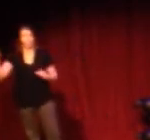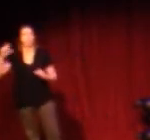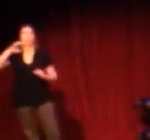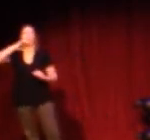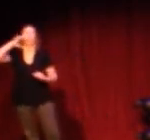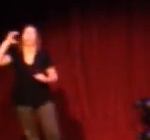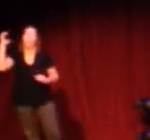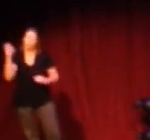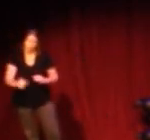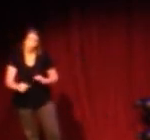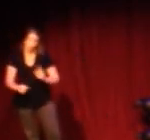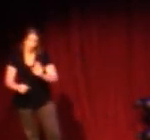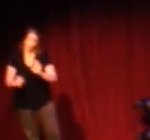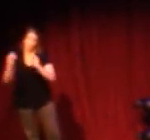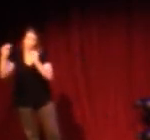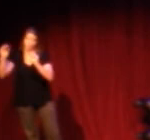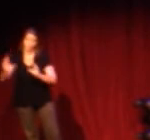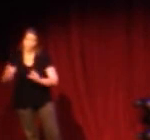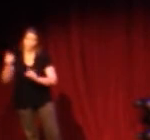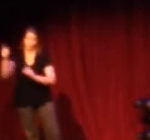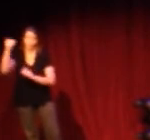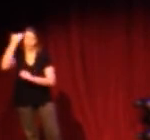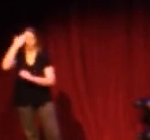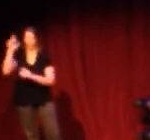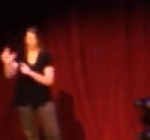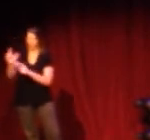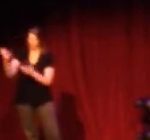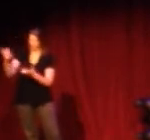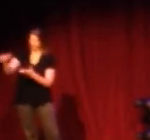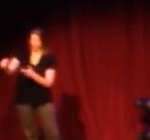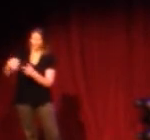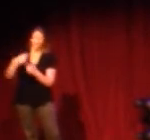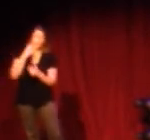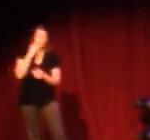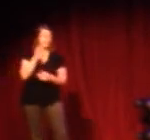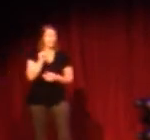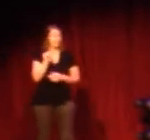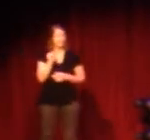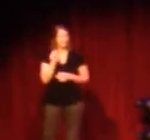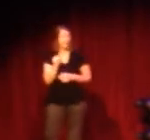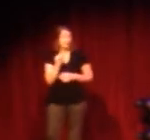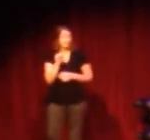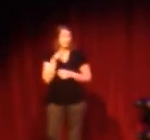old. They actually know what like a library is and cast iron pans and stuff.